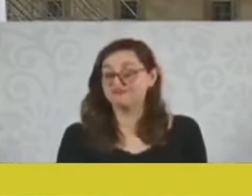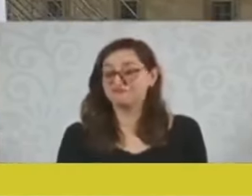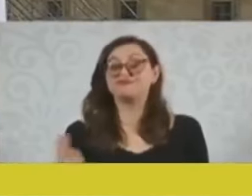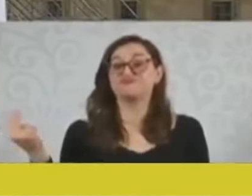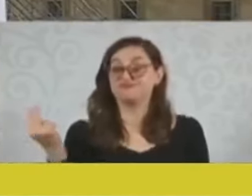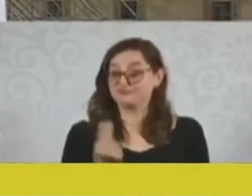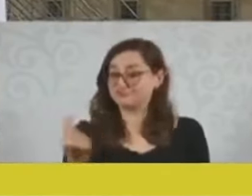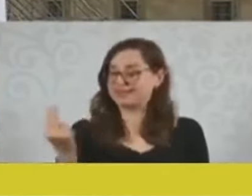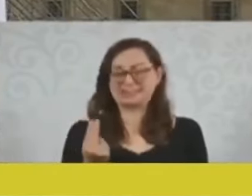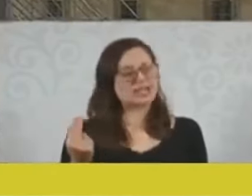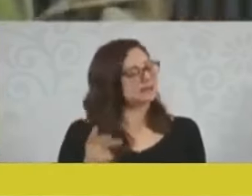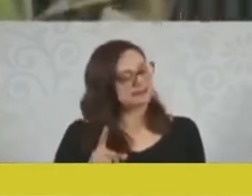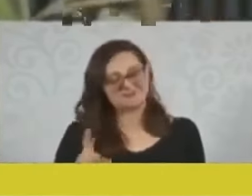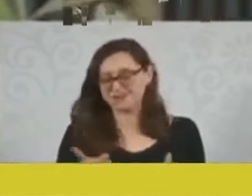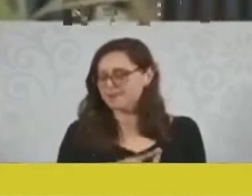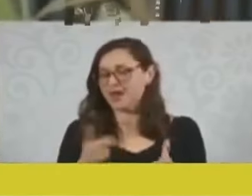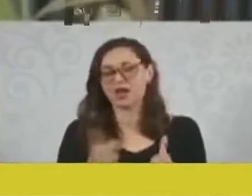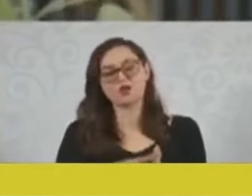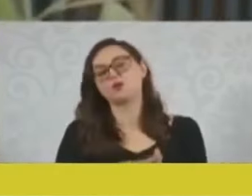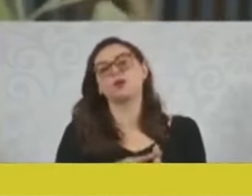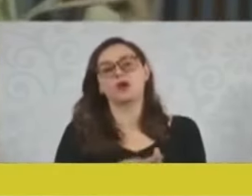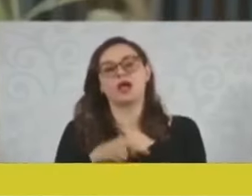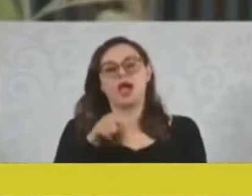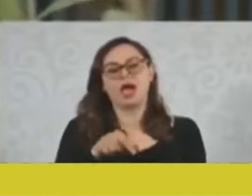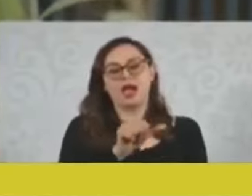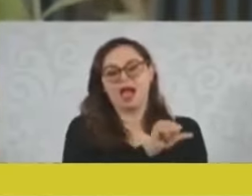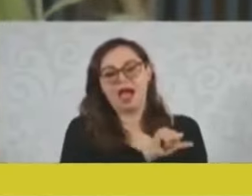We have to fix that no matter what.